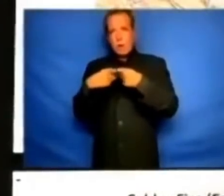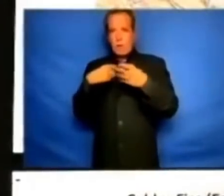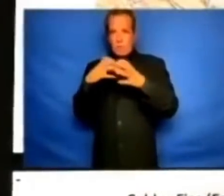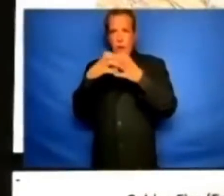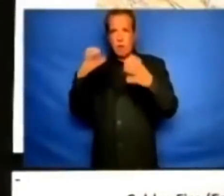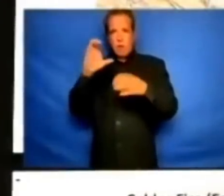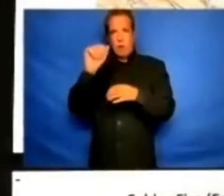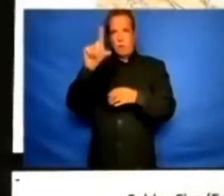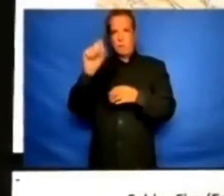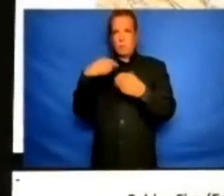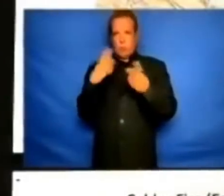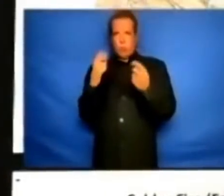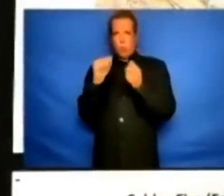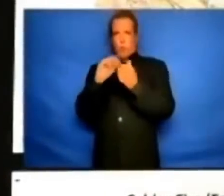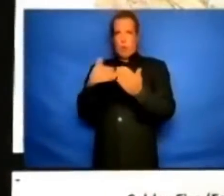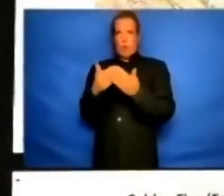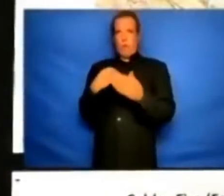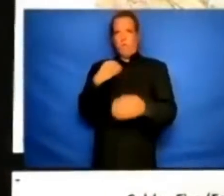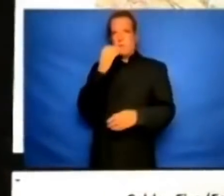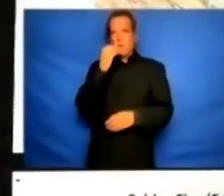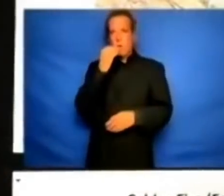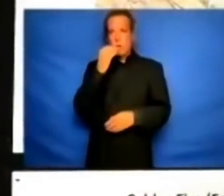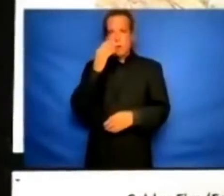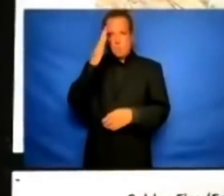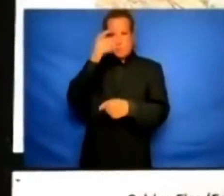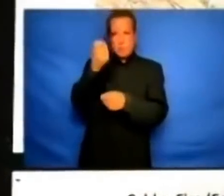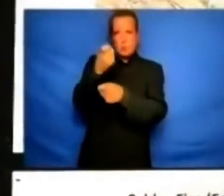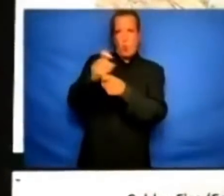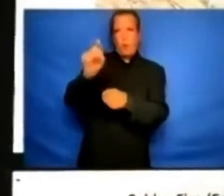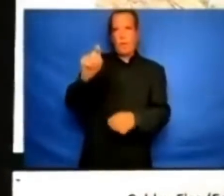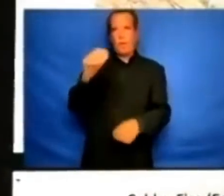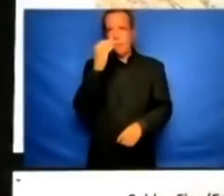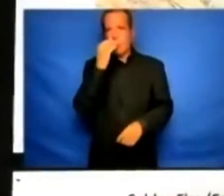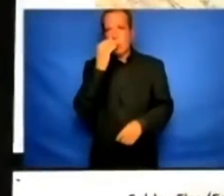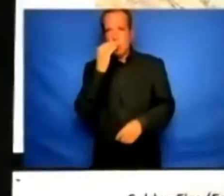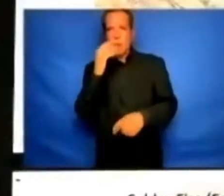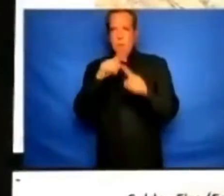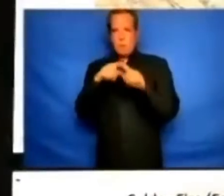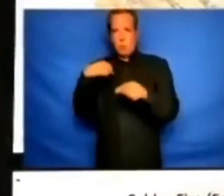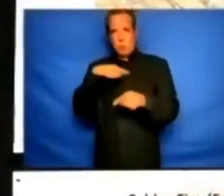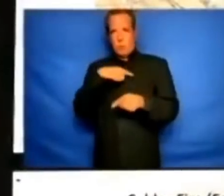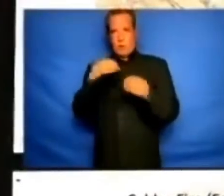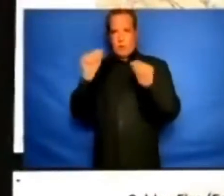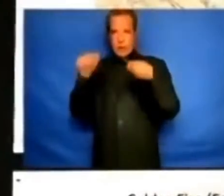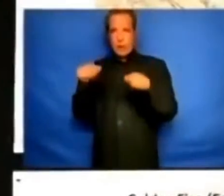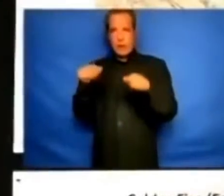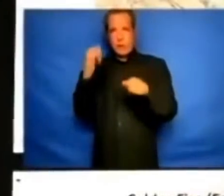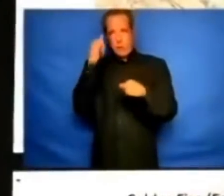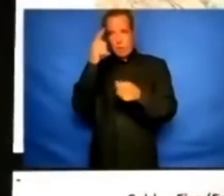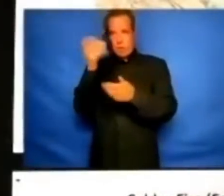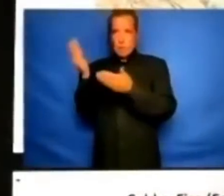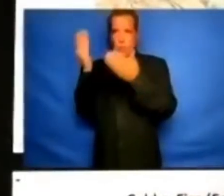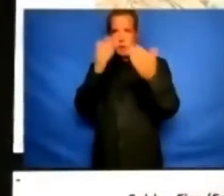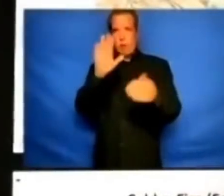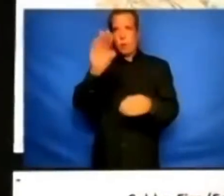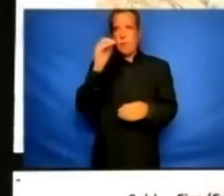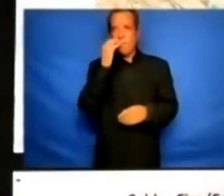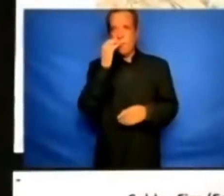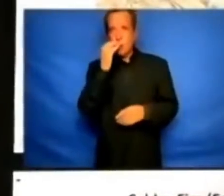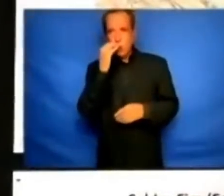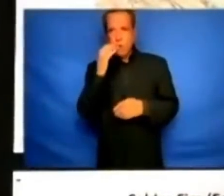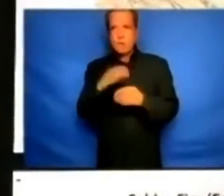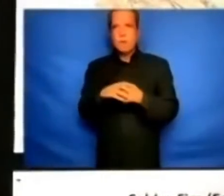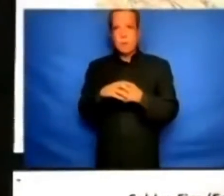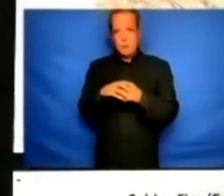our food waste or our spoiled food. So what we have, if you want to bring your food waste, just food only, no